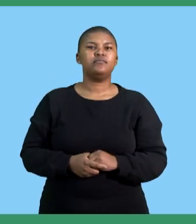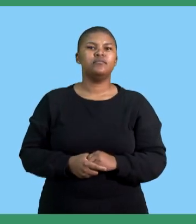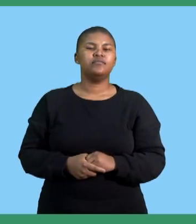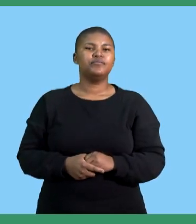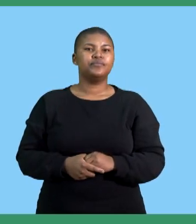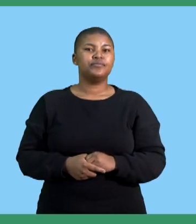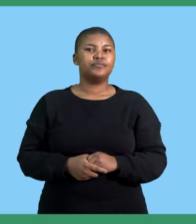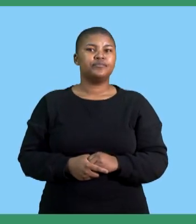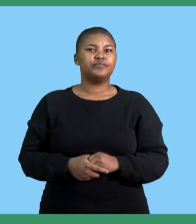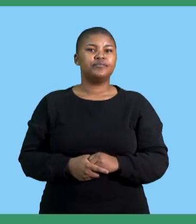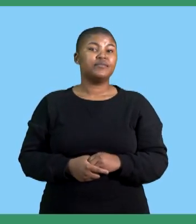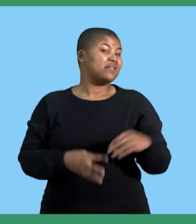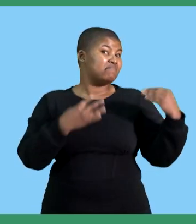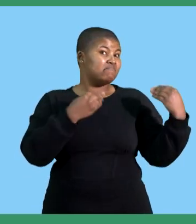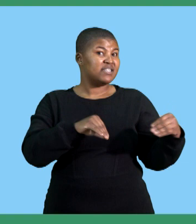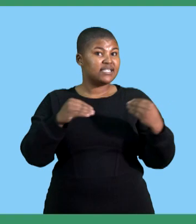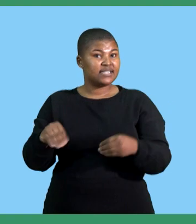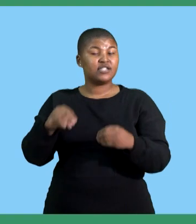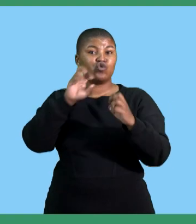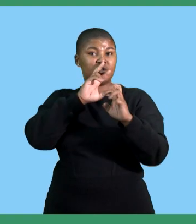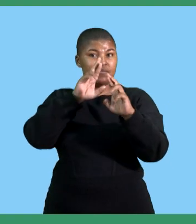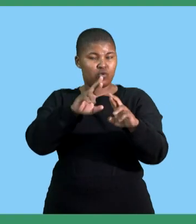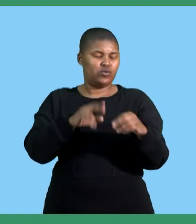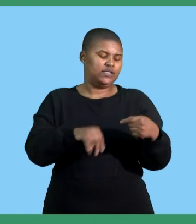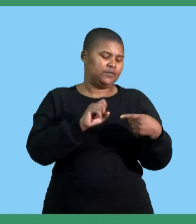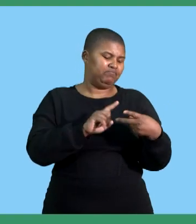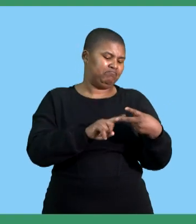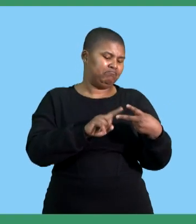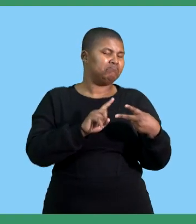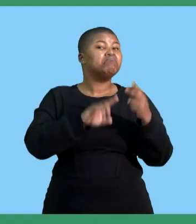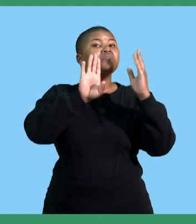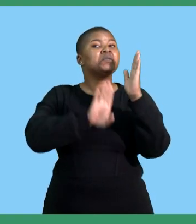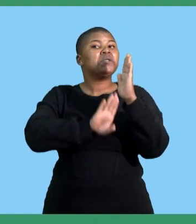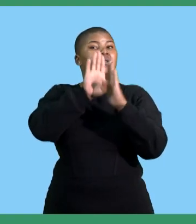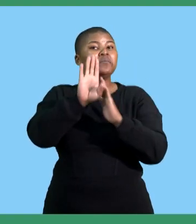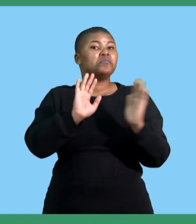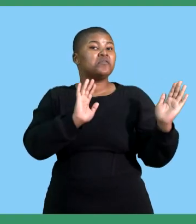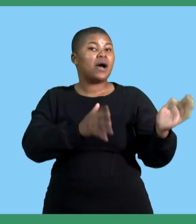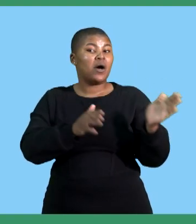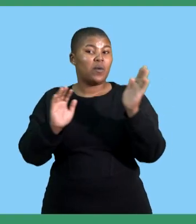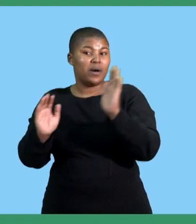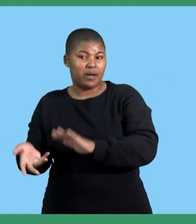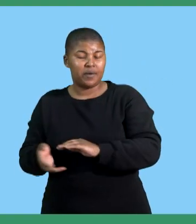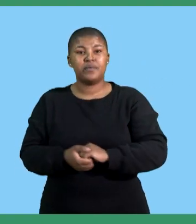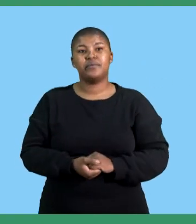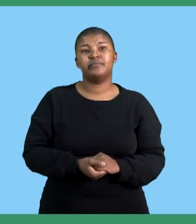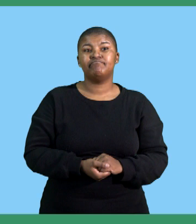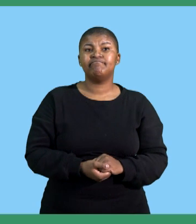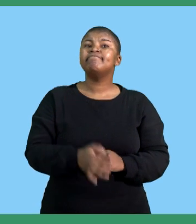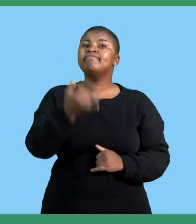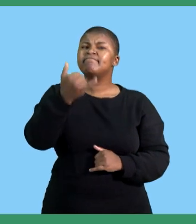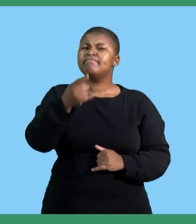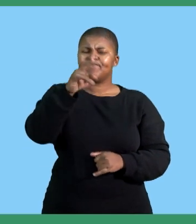Now we are looking at business reports and improvement areas. Factors to consider when analyzing a